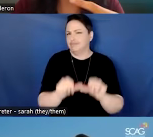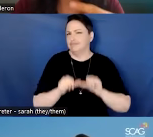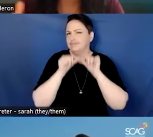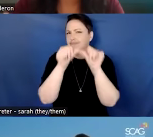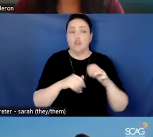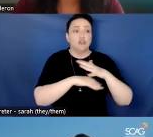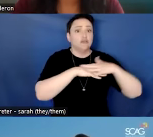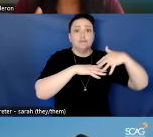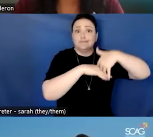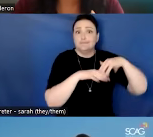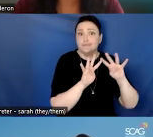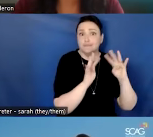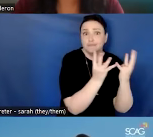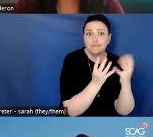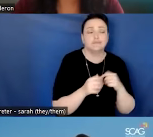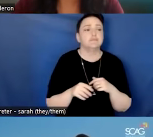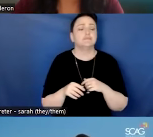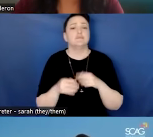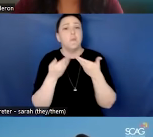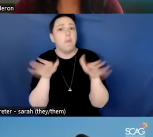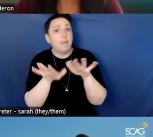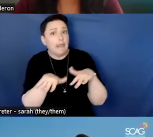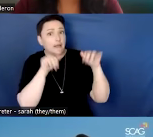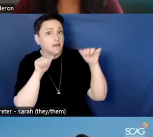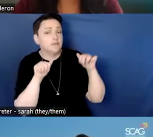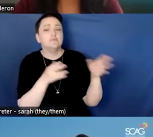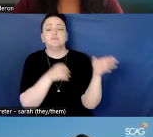the public, and stakeholders really throughout the entire process.